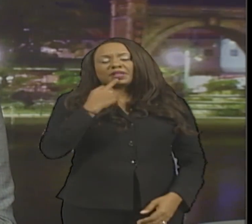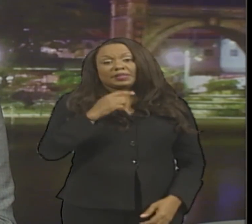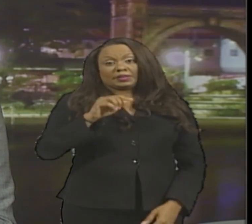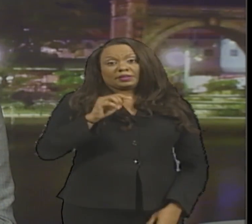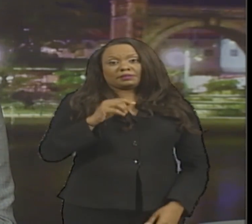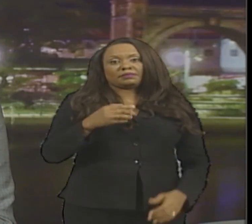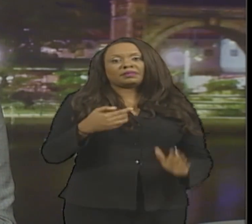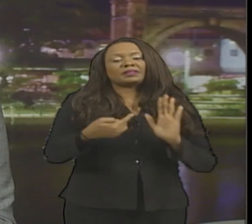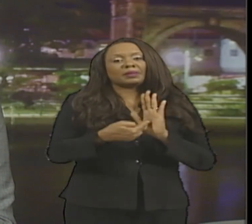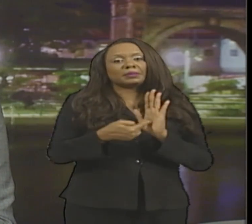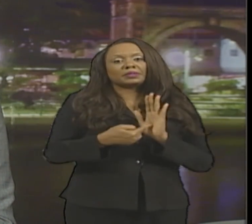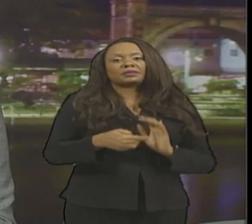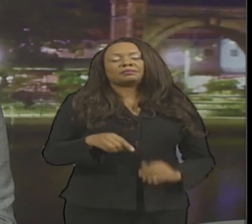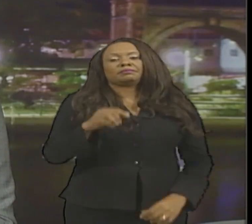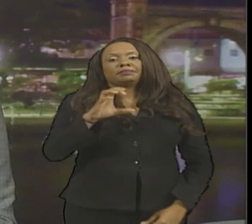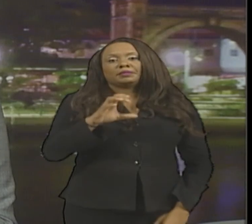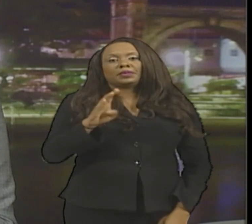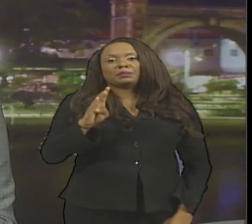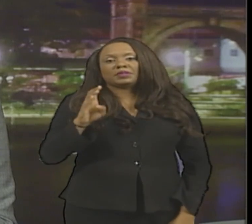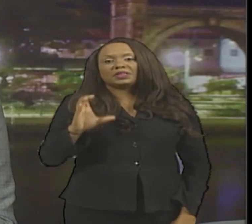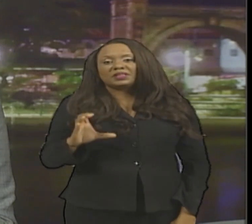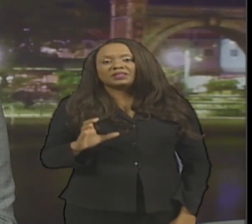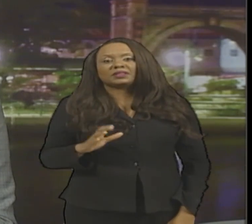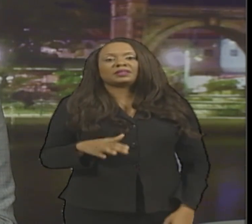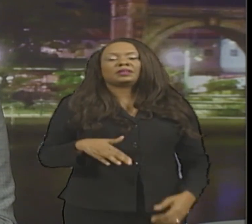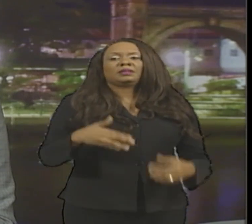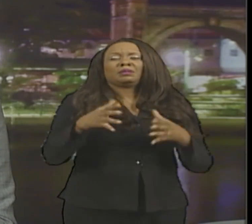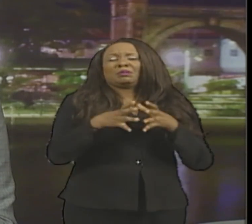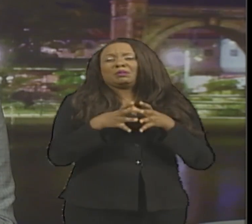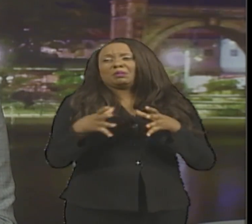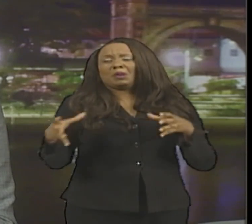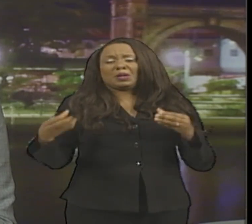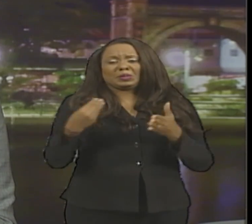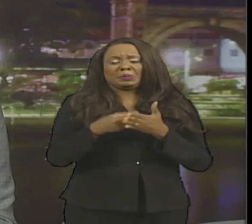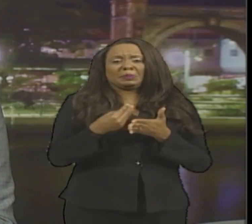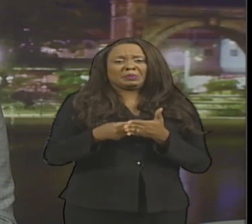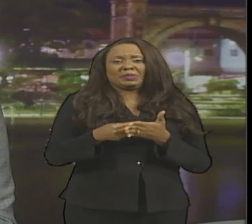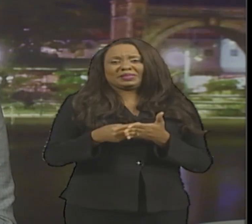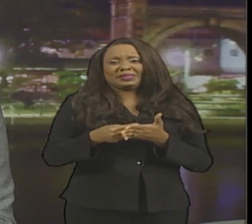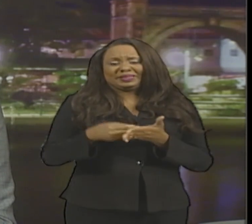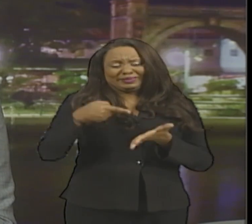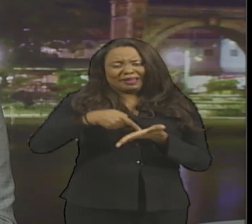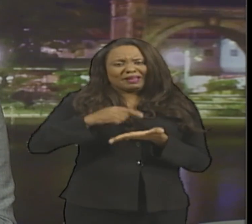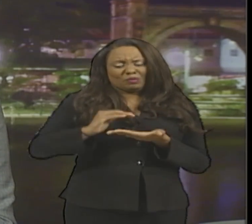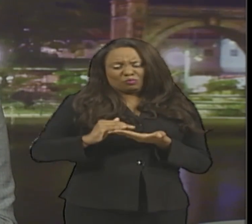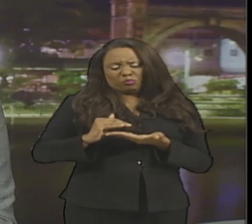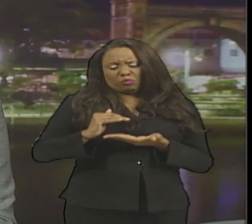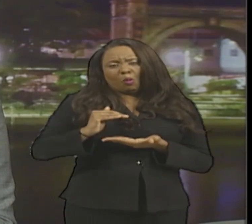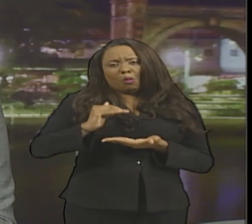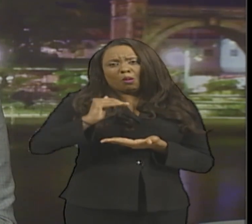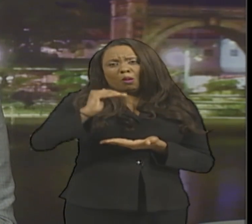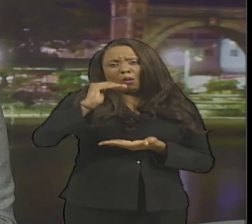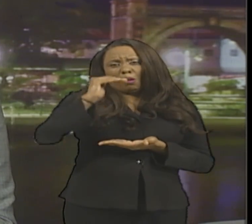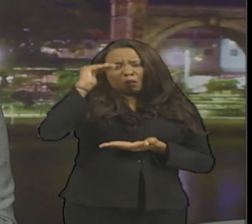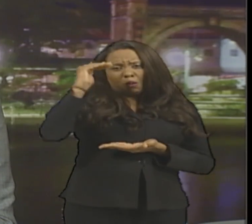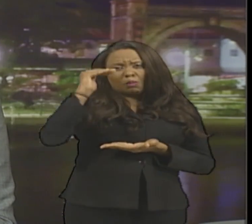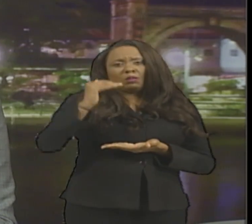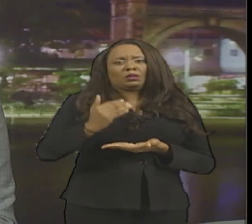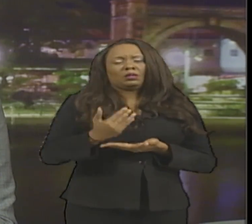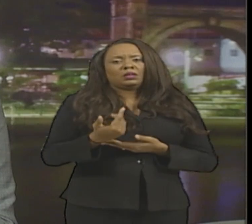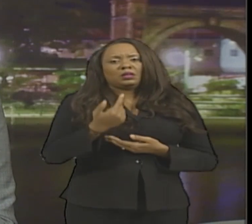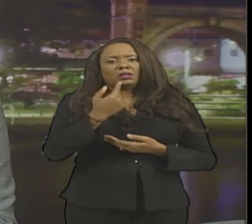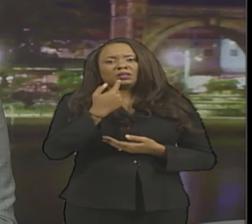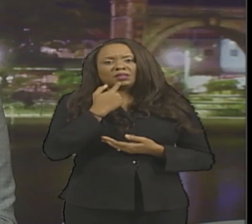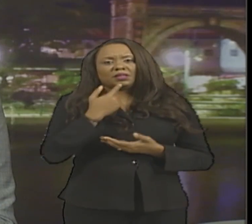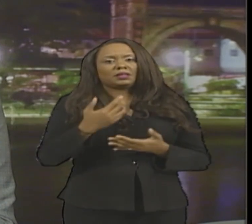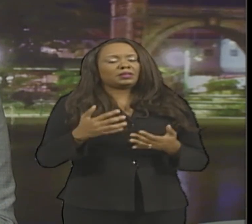Broadcasting Corporation as an example of how millions of dollars in unexplained debt has been racked up at a state-owned entity. She